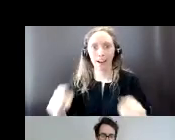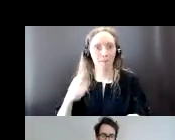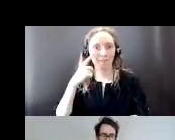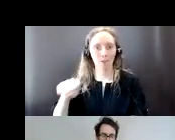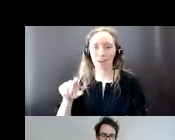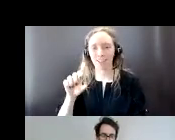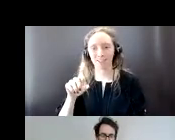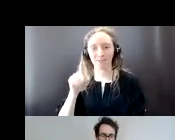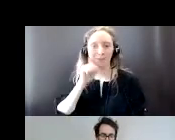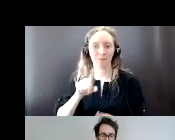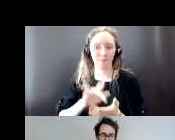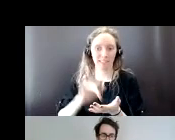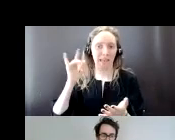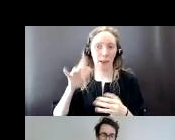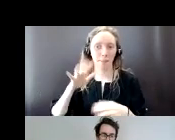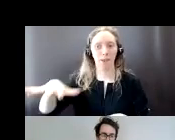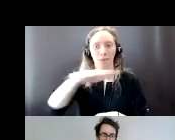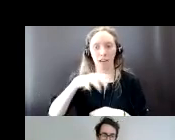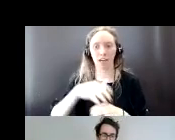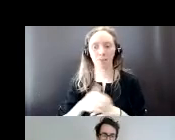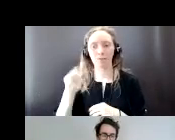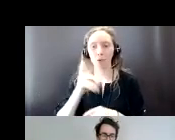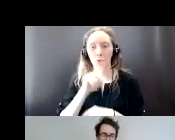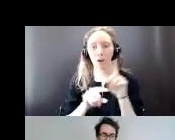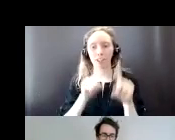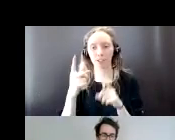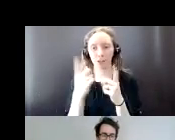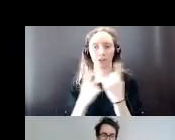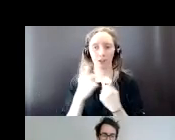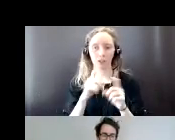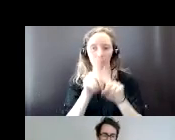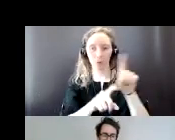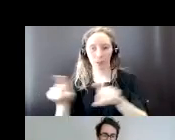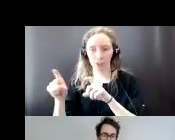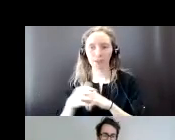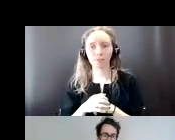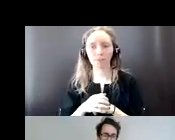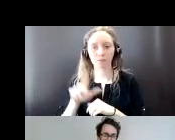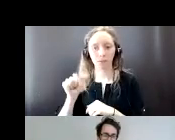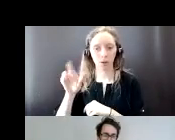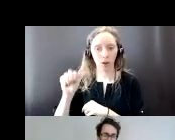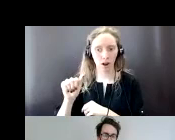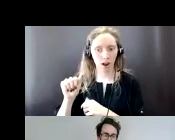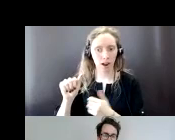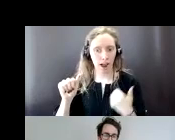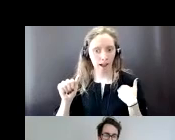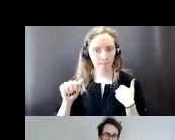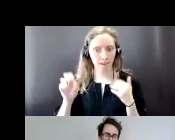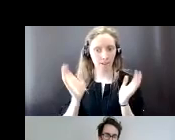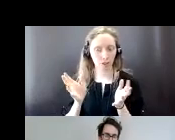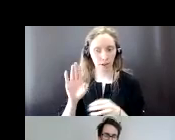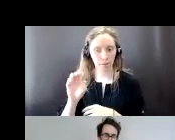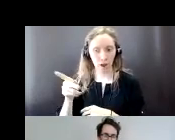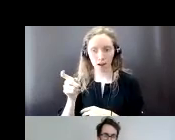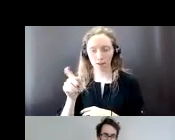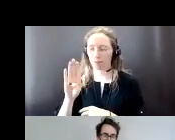both for sharing. We do have a few questions. Laura, I'm not sure if I know you've been checking the chat box and the question box. Is there any